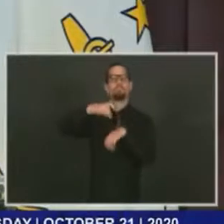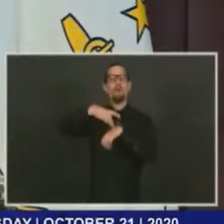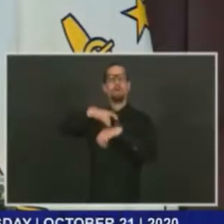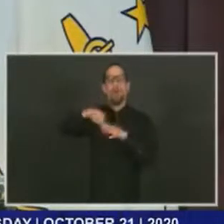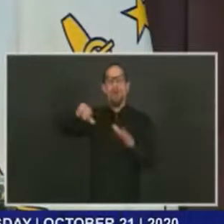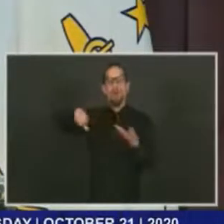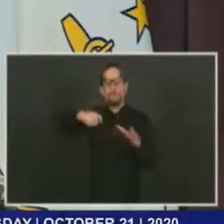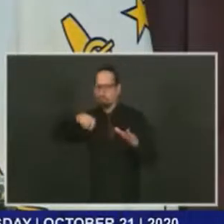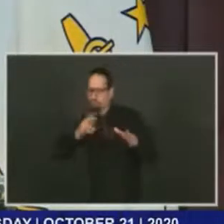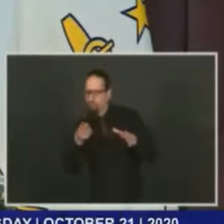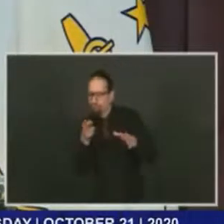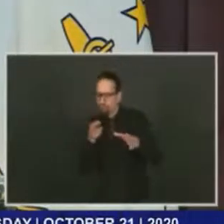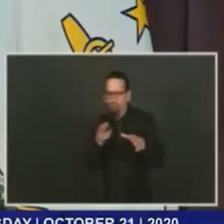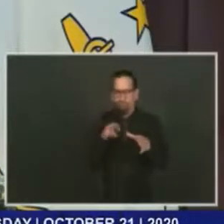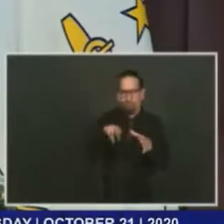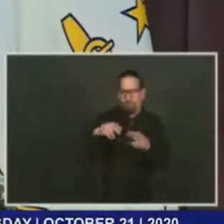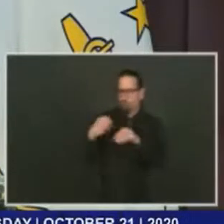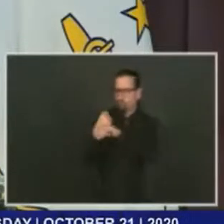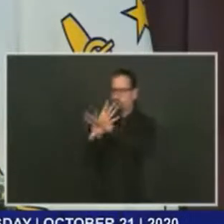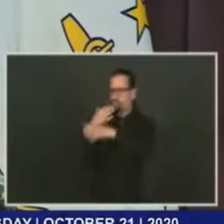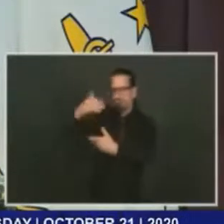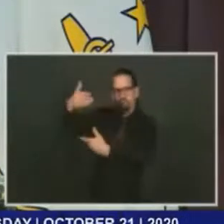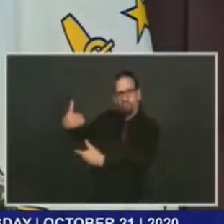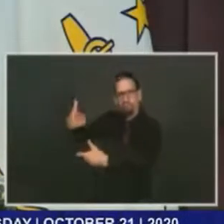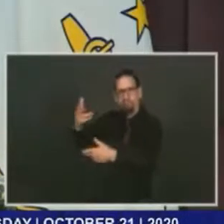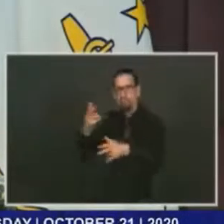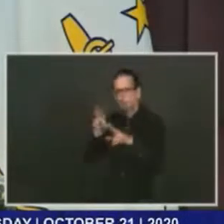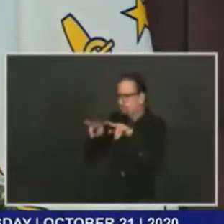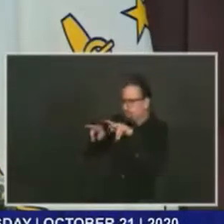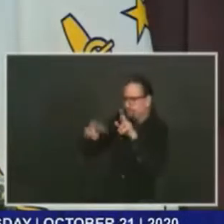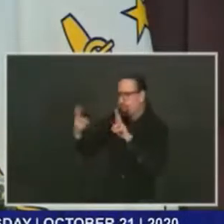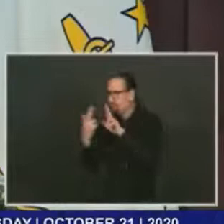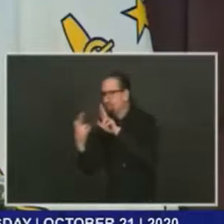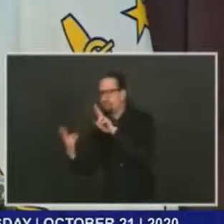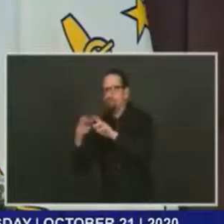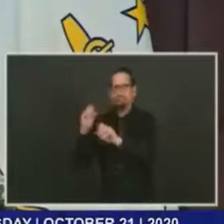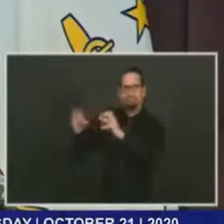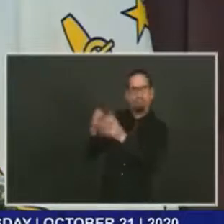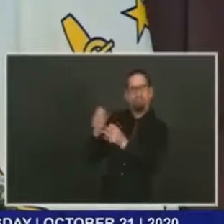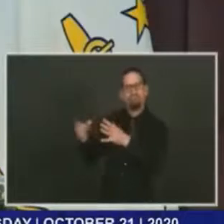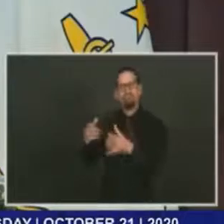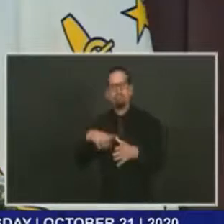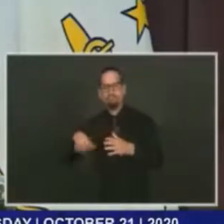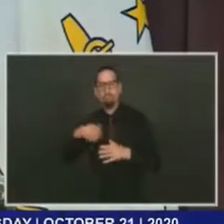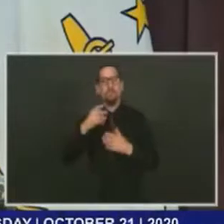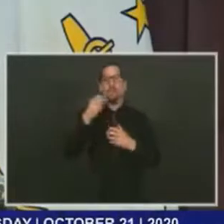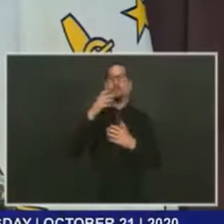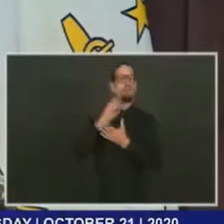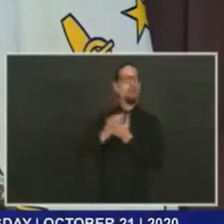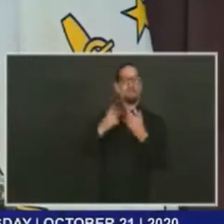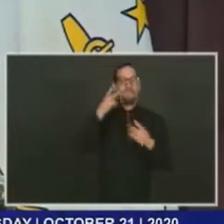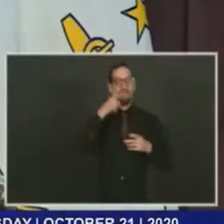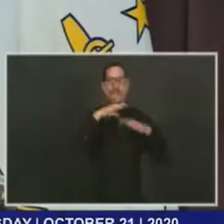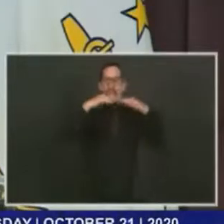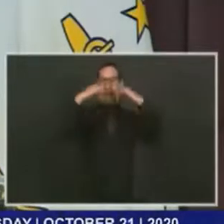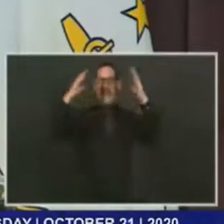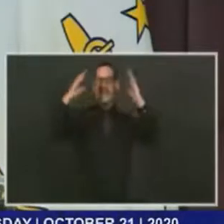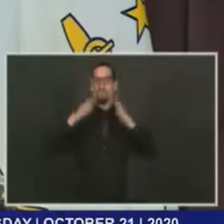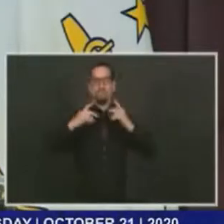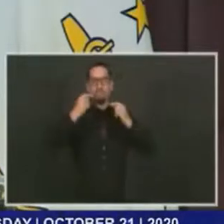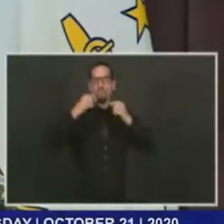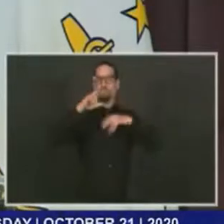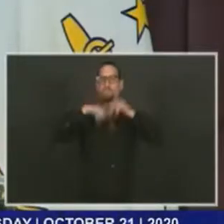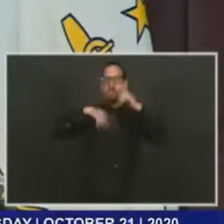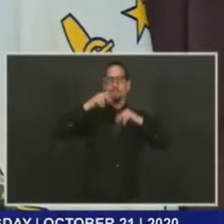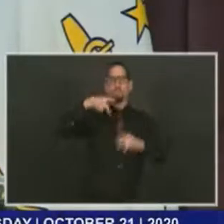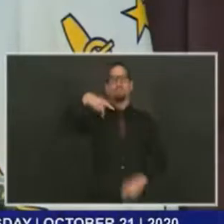a candy slide out of PVC pipe so you can shoot the candy out to the kids. Lots of fun stuff